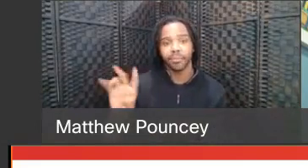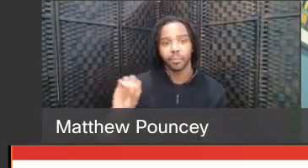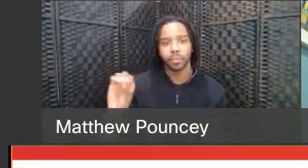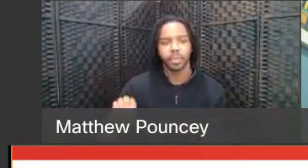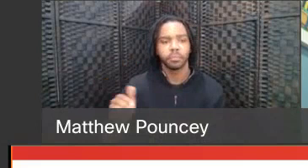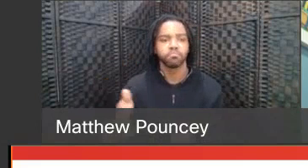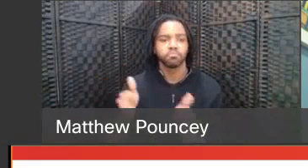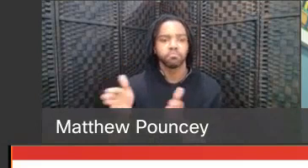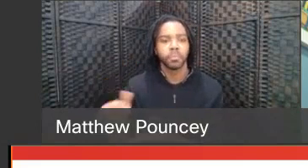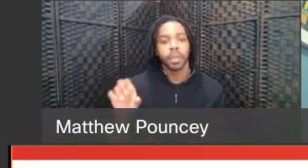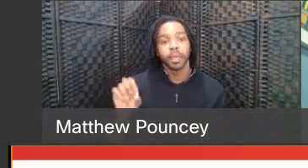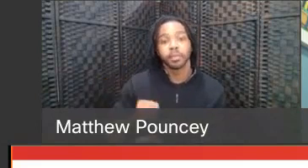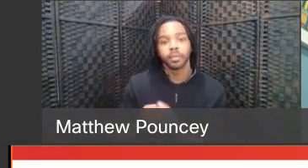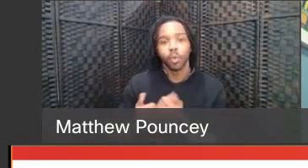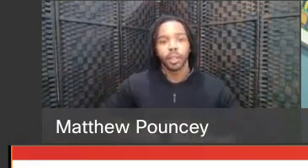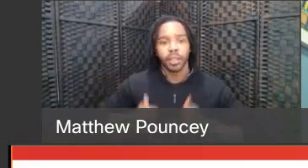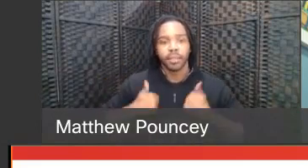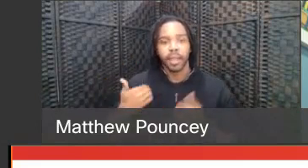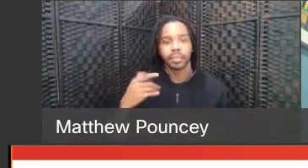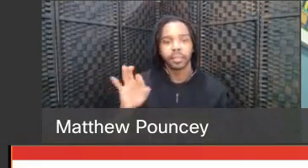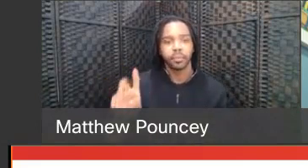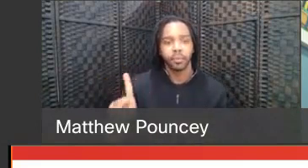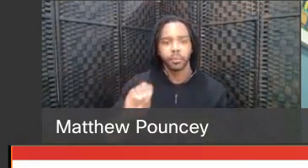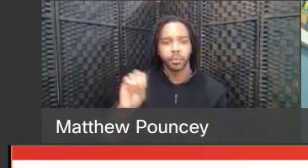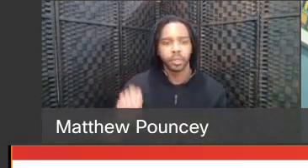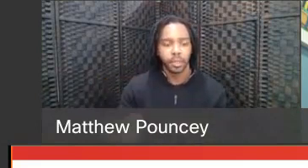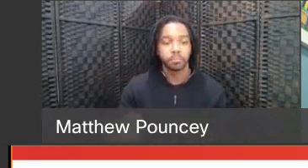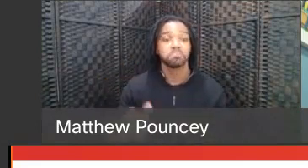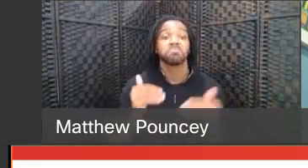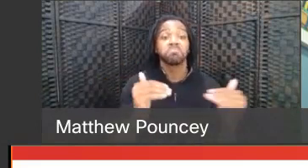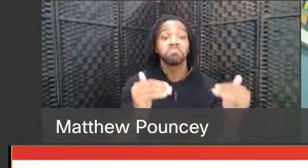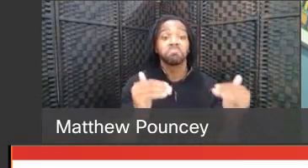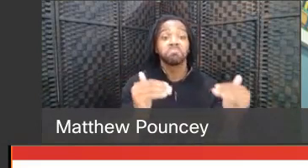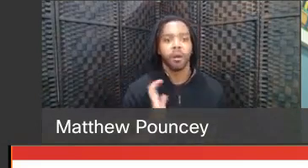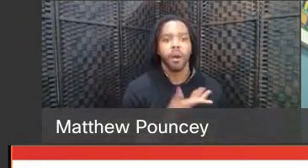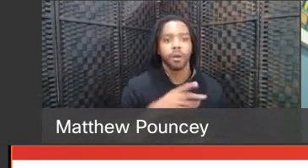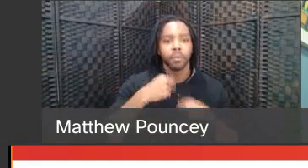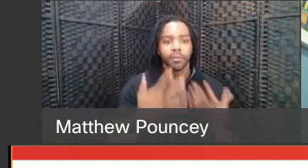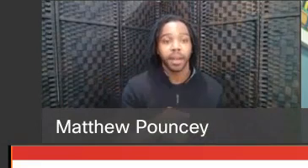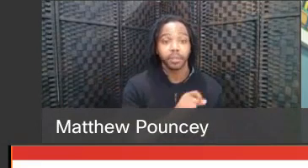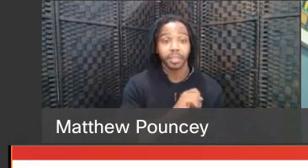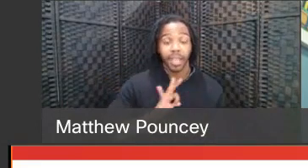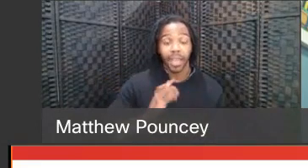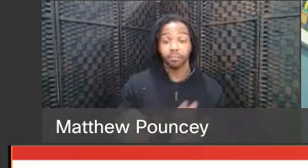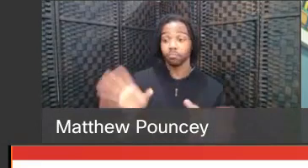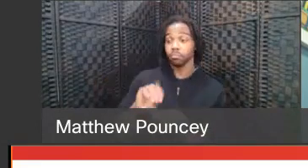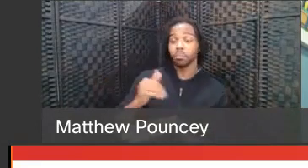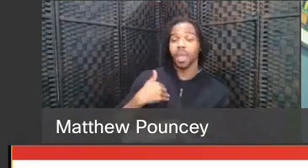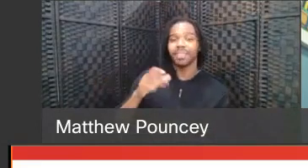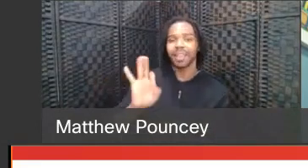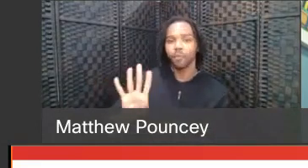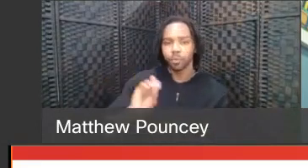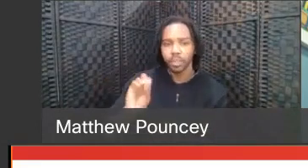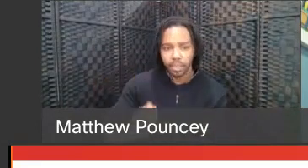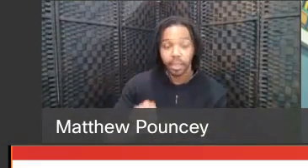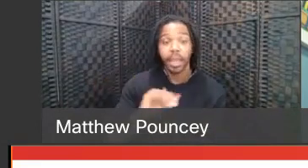97%, and supported living is at 91%. Among our provider staff, it is at 94%, and it